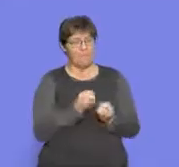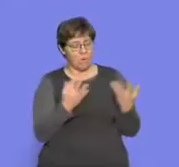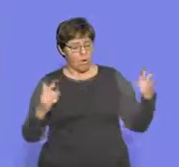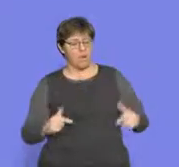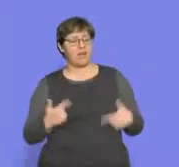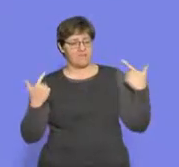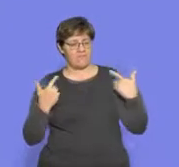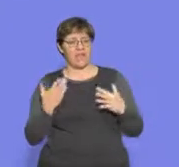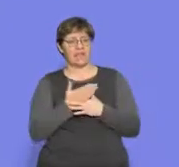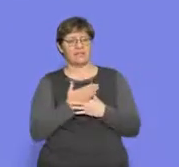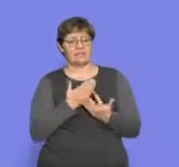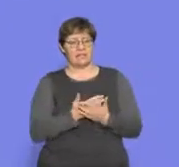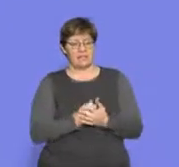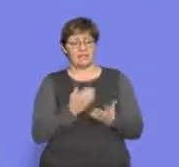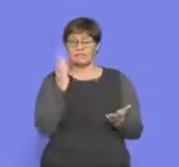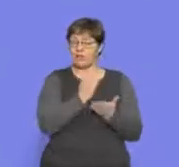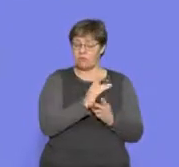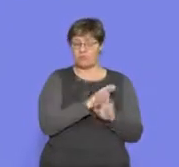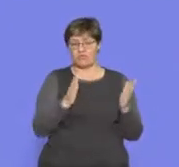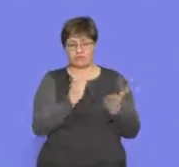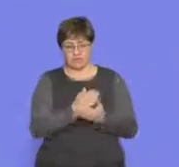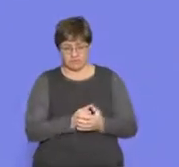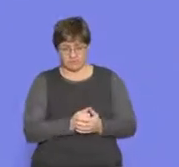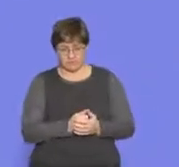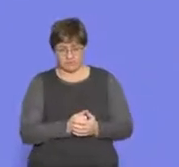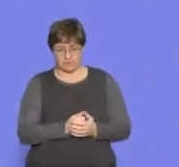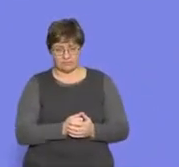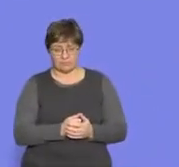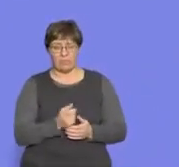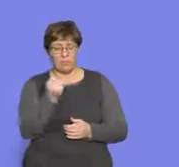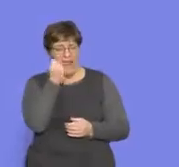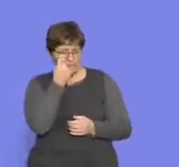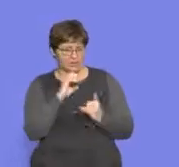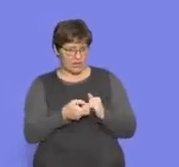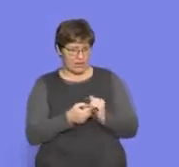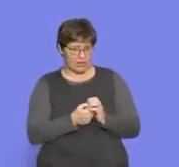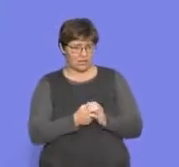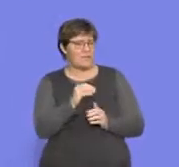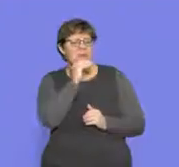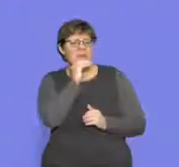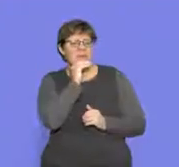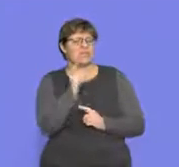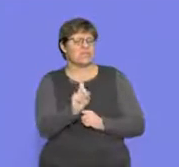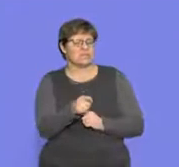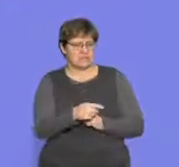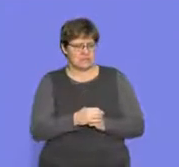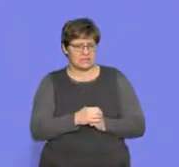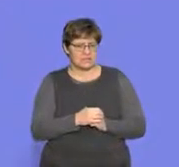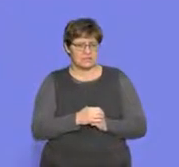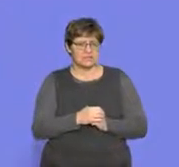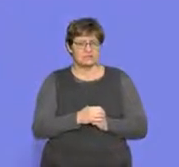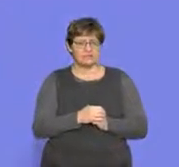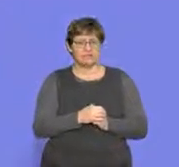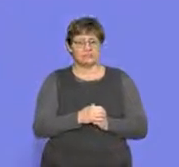that most living organisms can access, either directly or indirectly. Let's try and understand what does this mean in terms